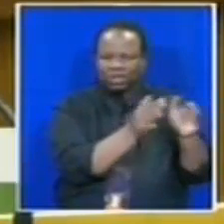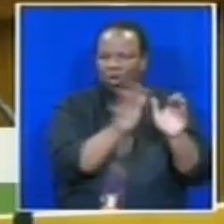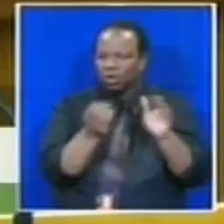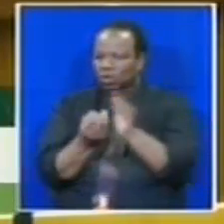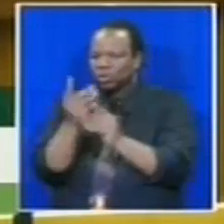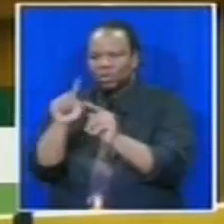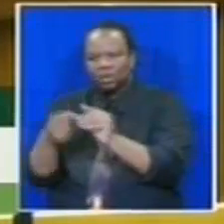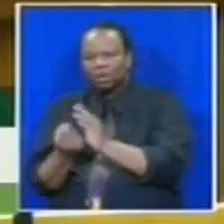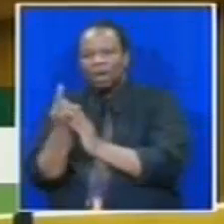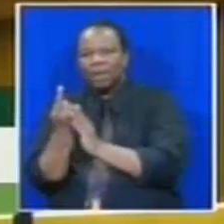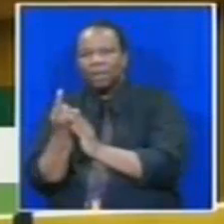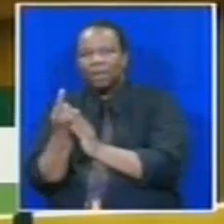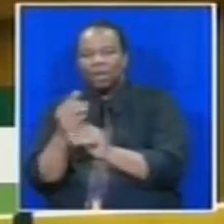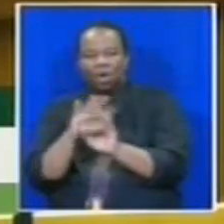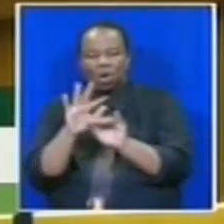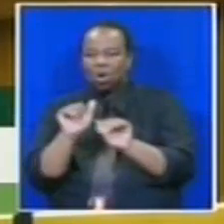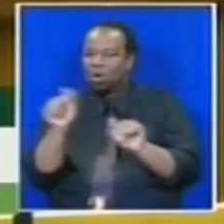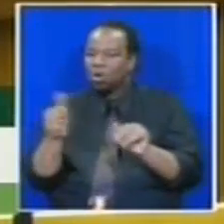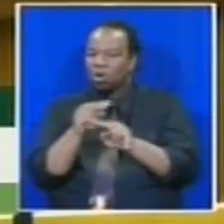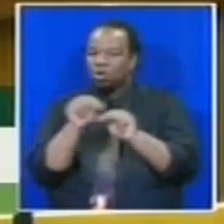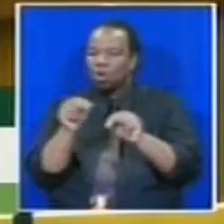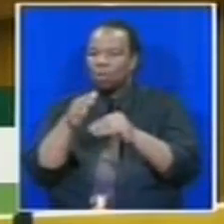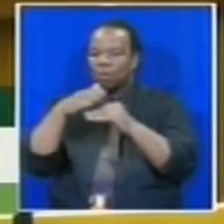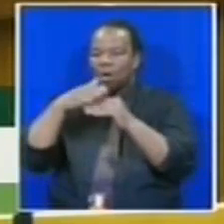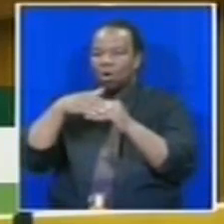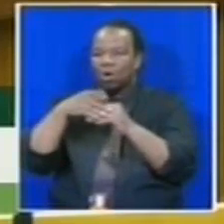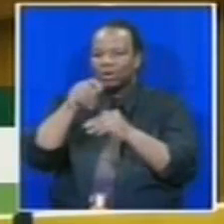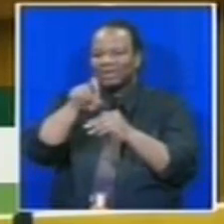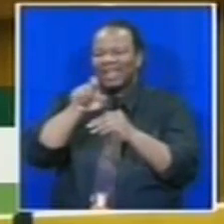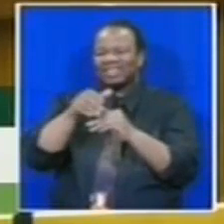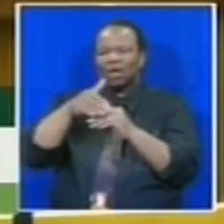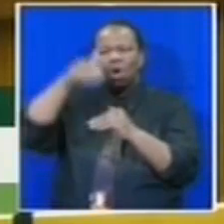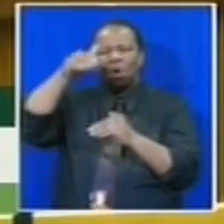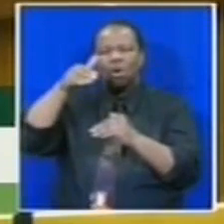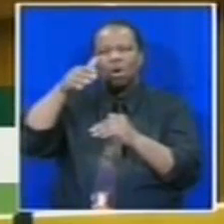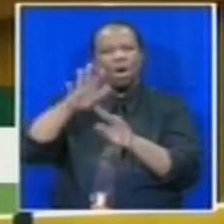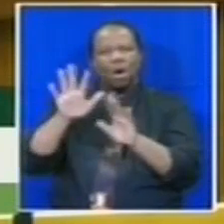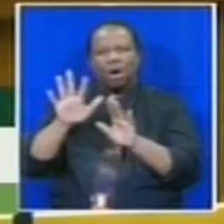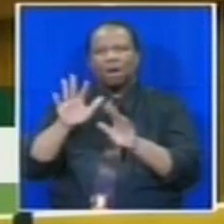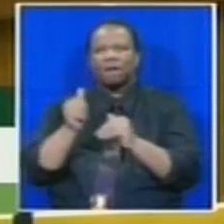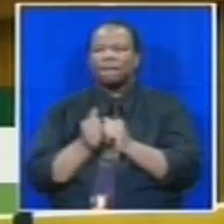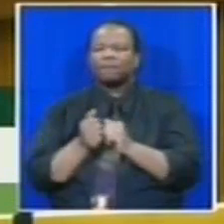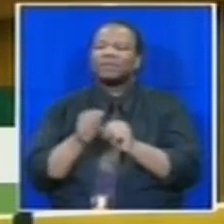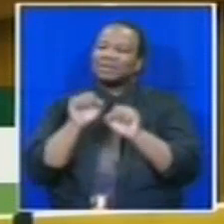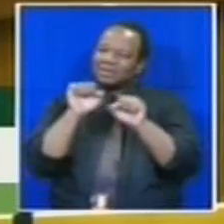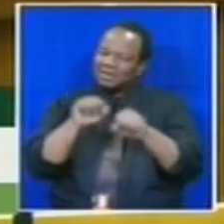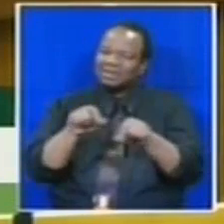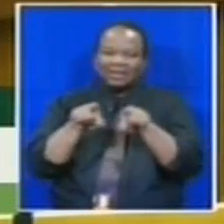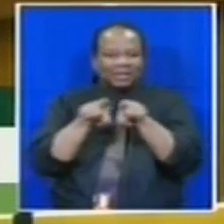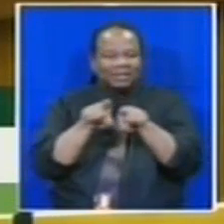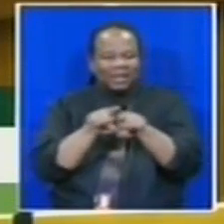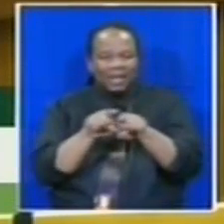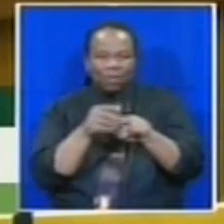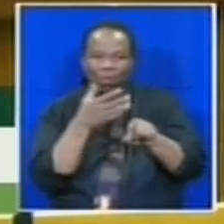not raise so much of taxes that it has the same effect. Yet, we need to nurture these green shoots that